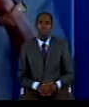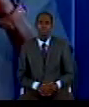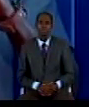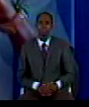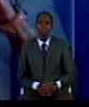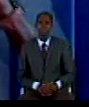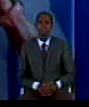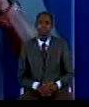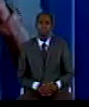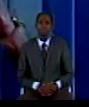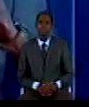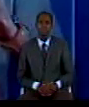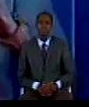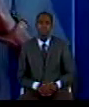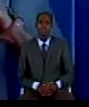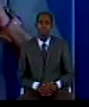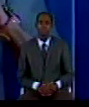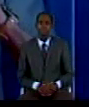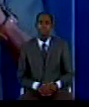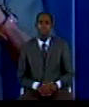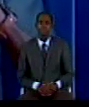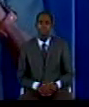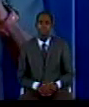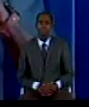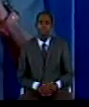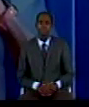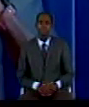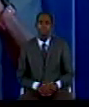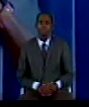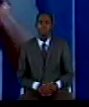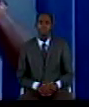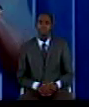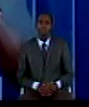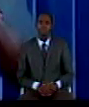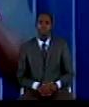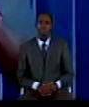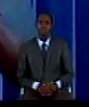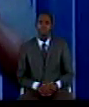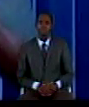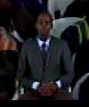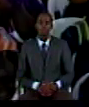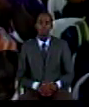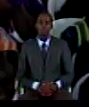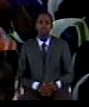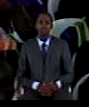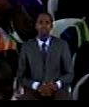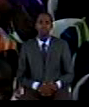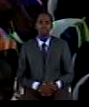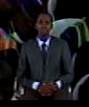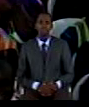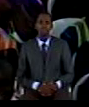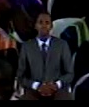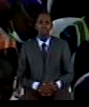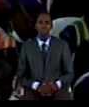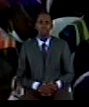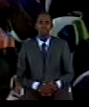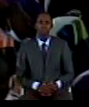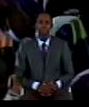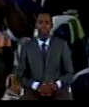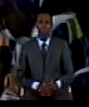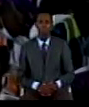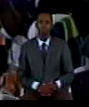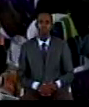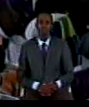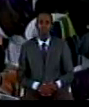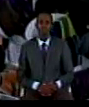kira mu da ke ba sai ya ce mana yana gani sai muka ce sai baba kana gani sai ce kana gani sai ce godiya ga Allah tunde kana gani Allah